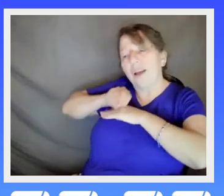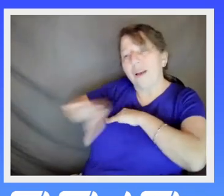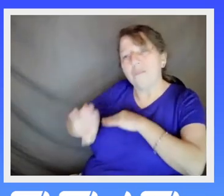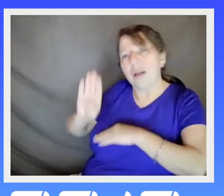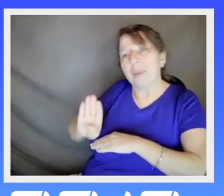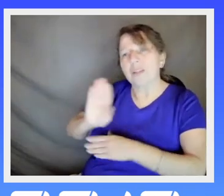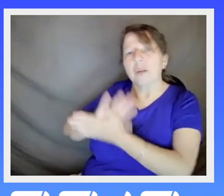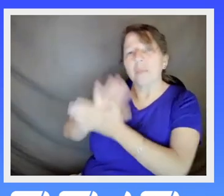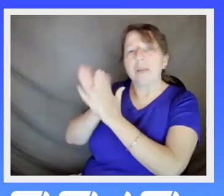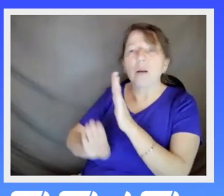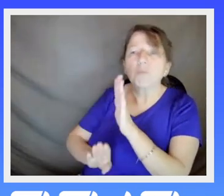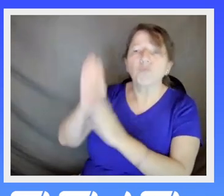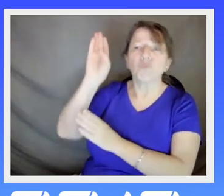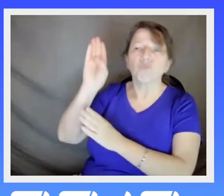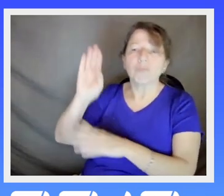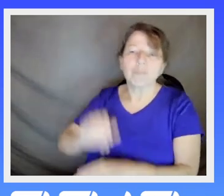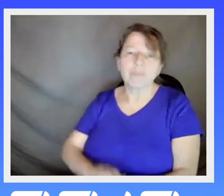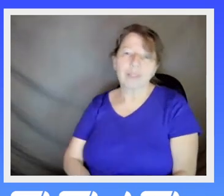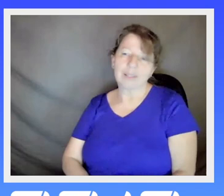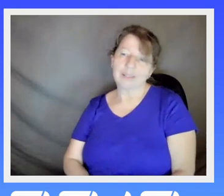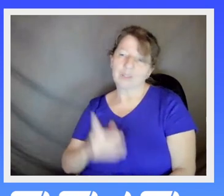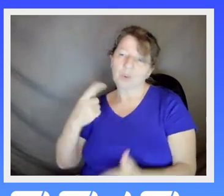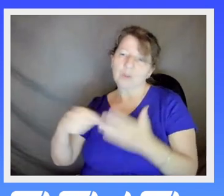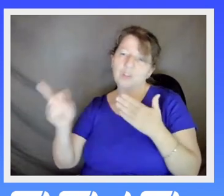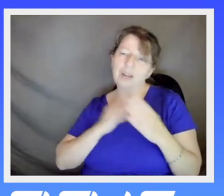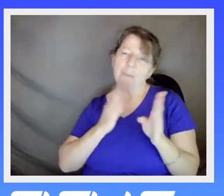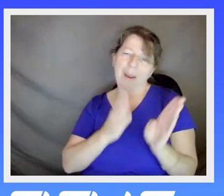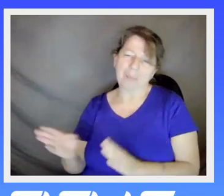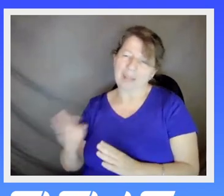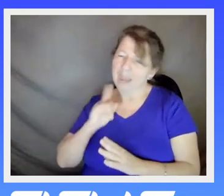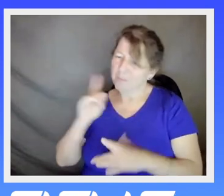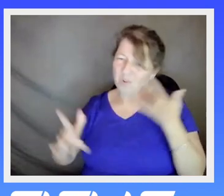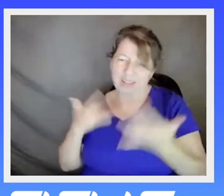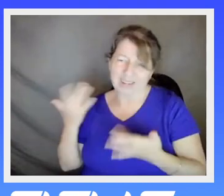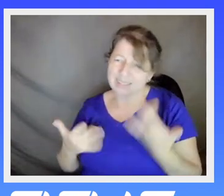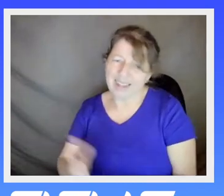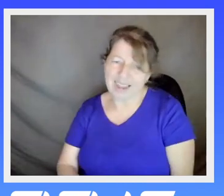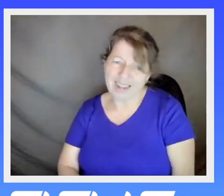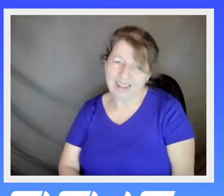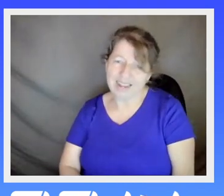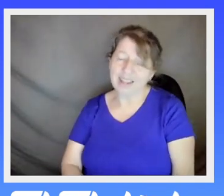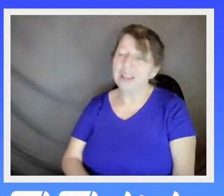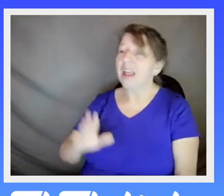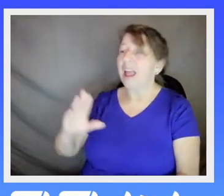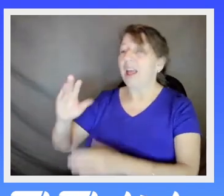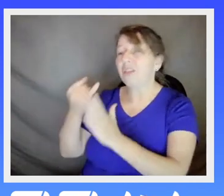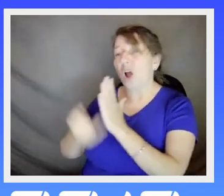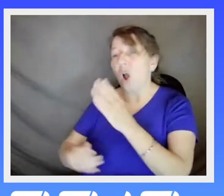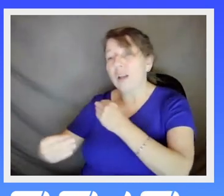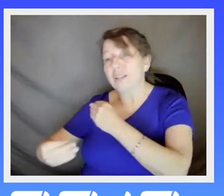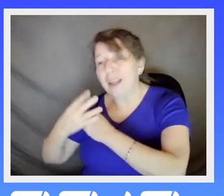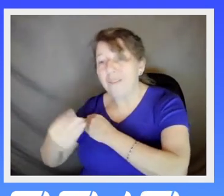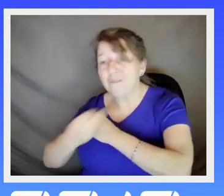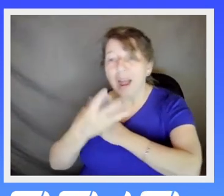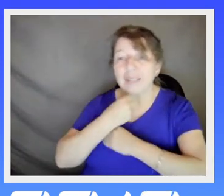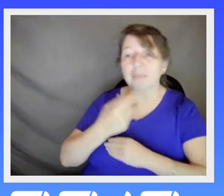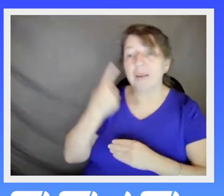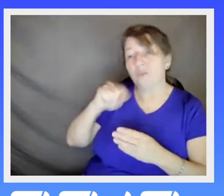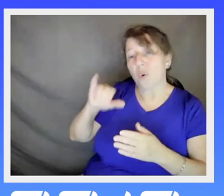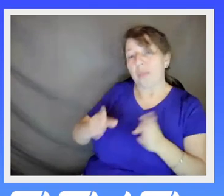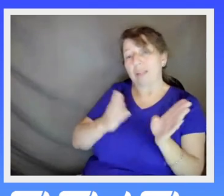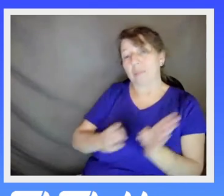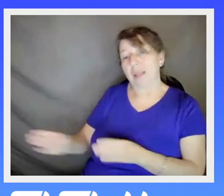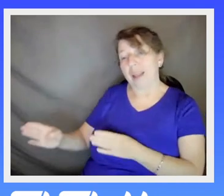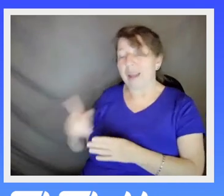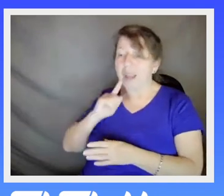for all. Please check out my plan, which I'm super excited about, that was informed by artists, and I'm looking forward to continuing my conversation with